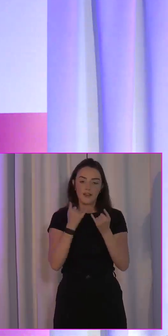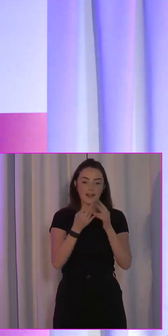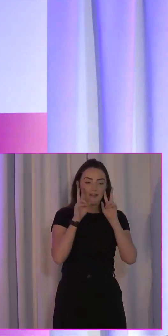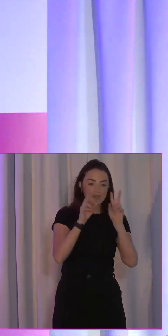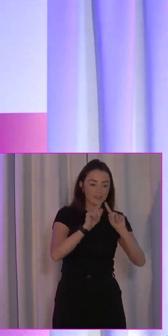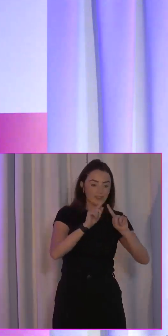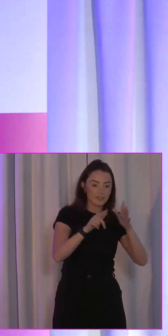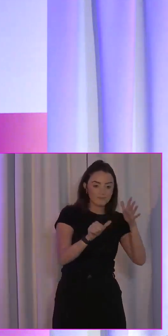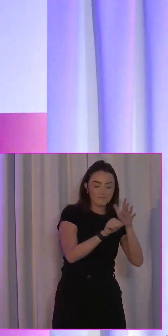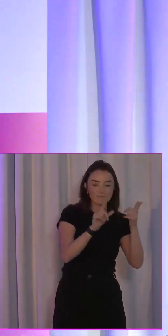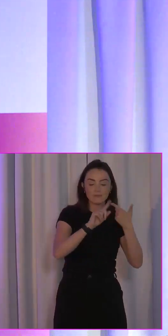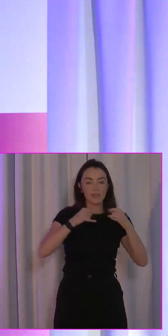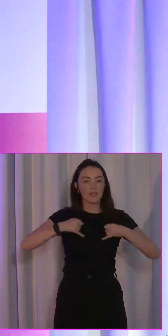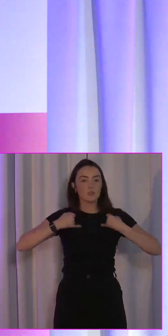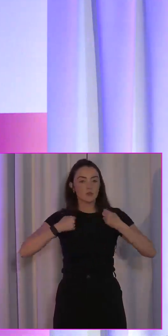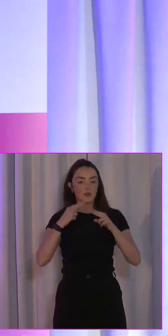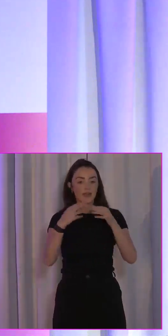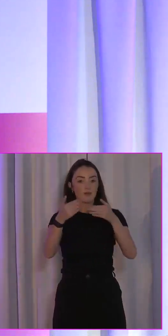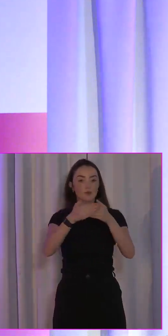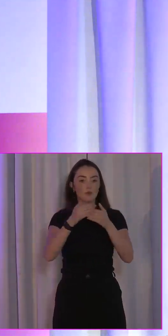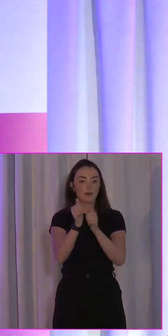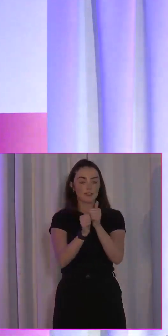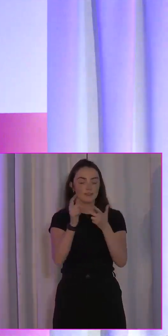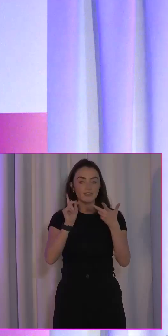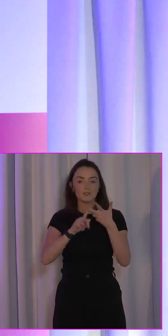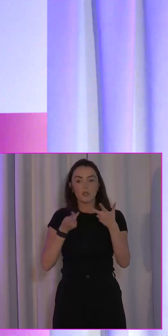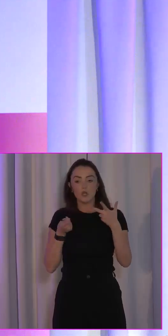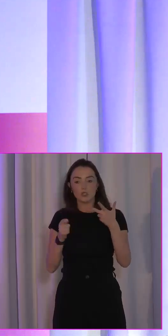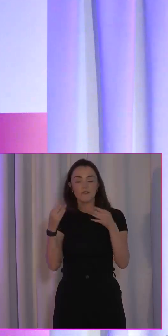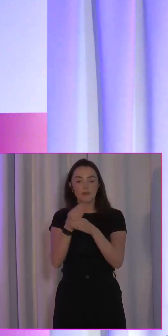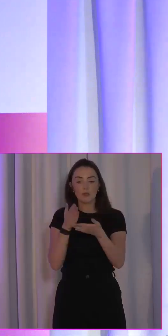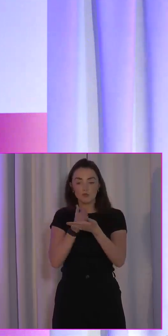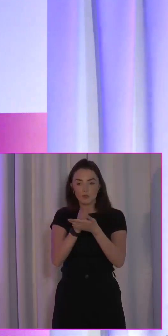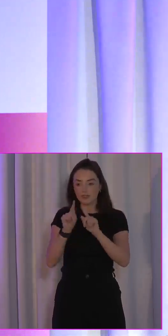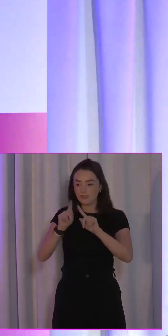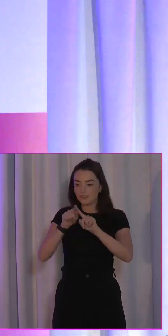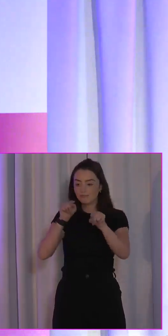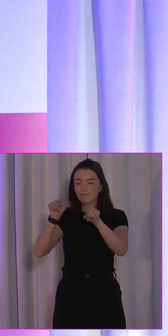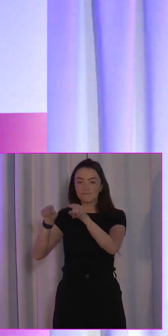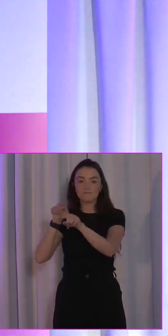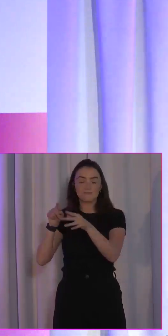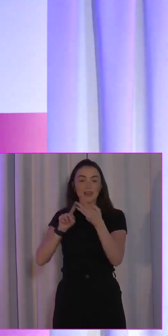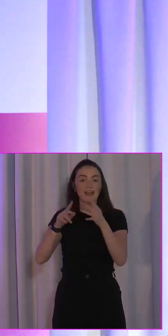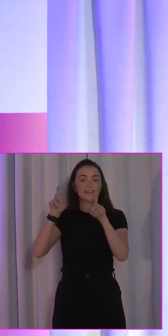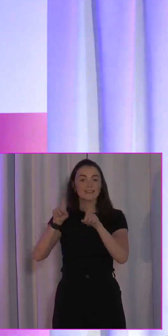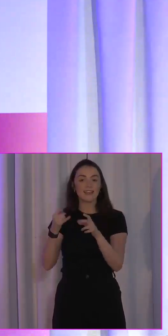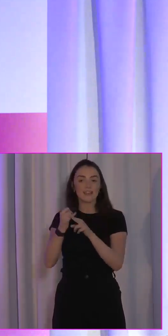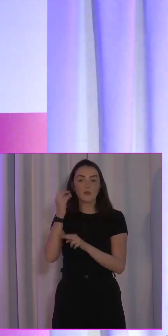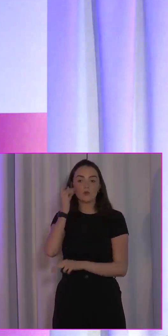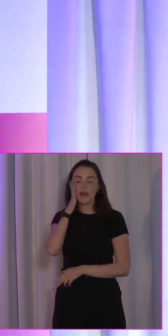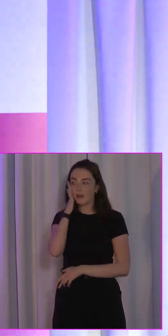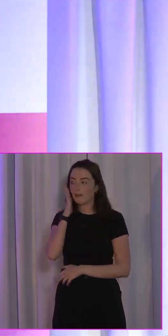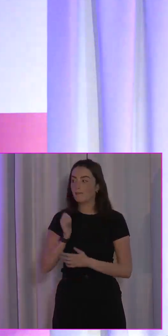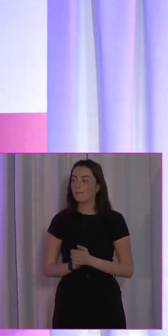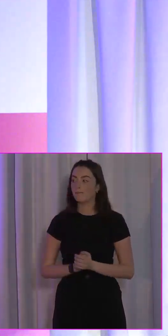visiting attractions, enjoying outdoor activities, travelling by train to destinations and staying within hotels.